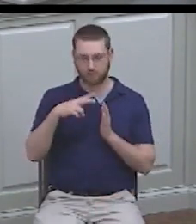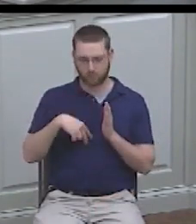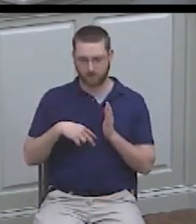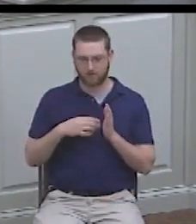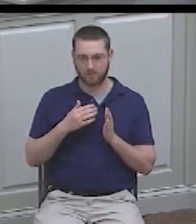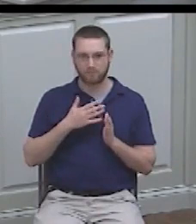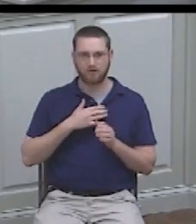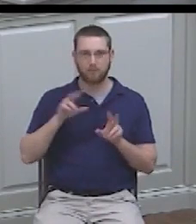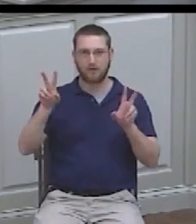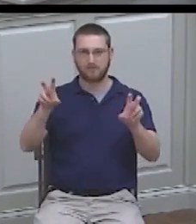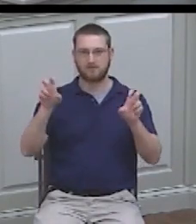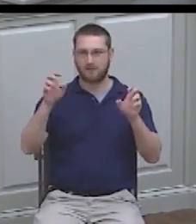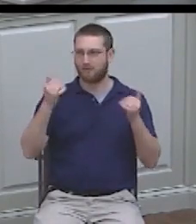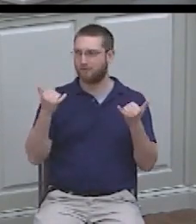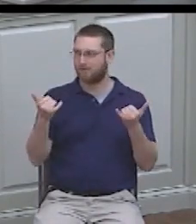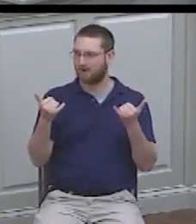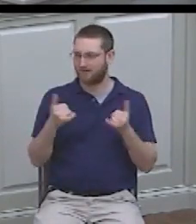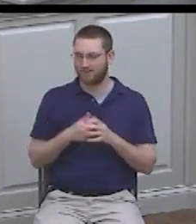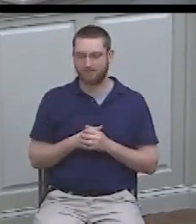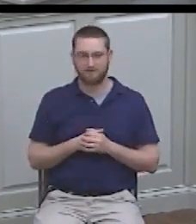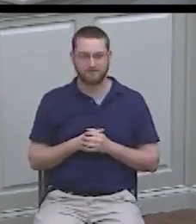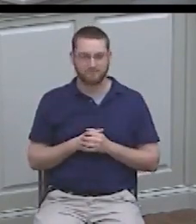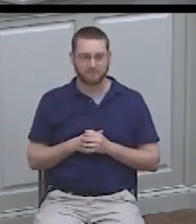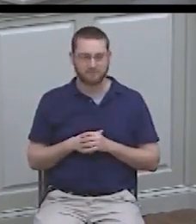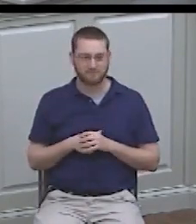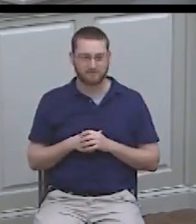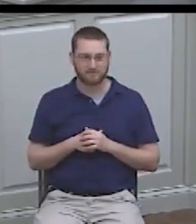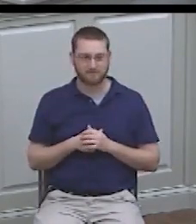and that's my title. Quit while you're ahead, Mayor. Okay.